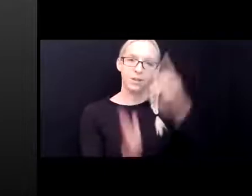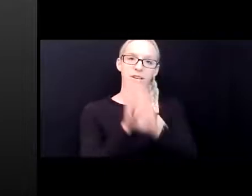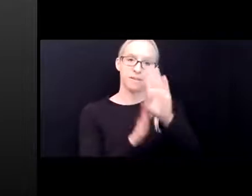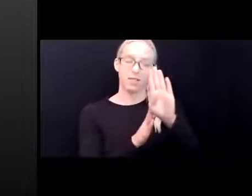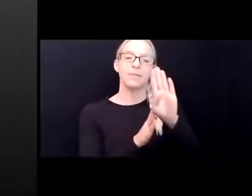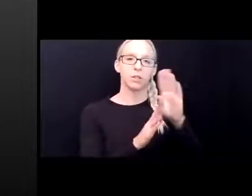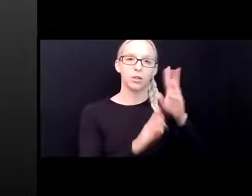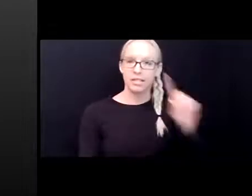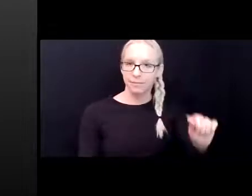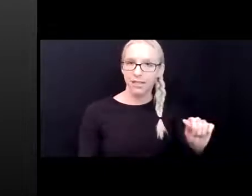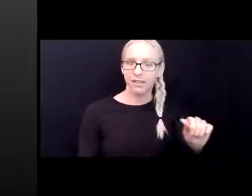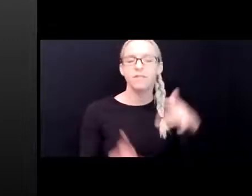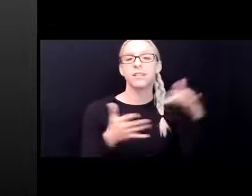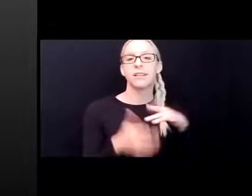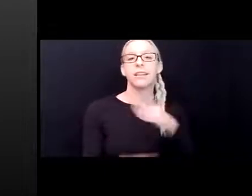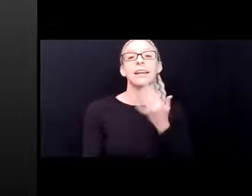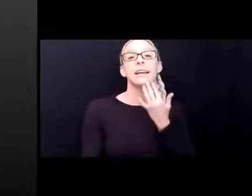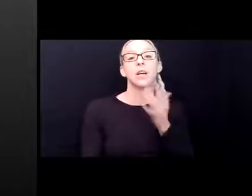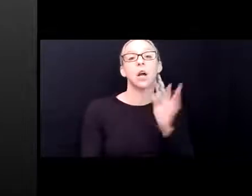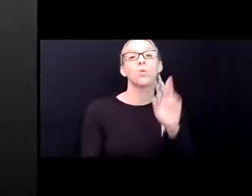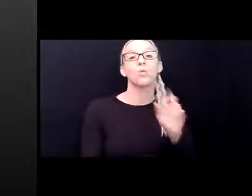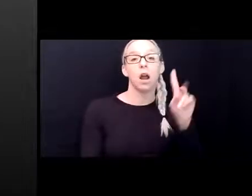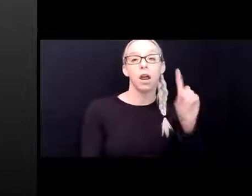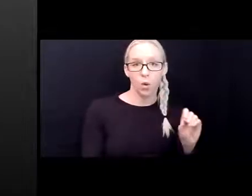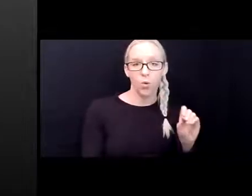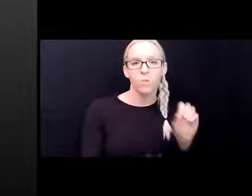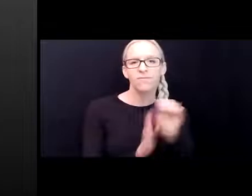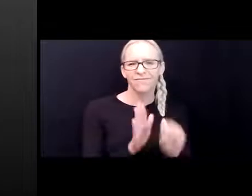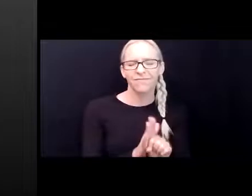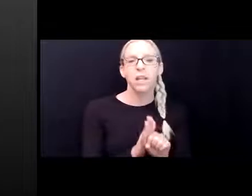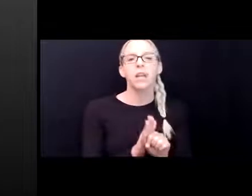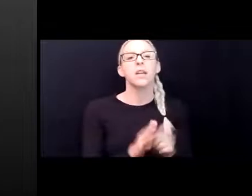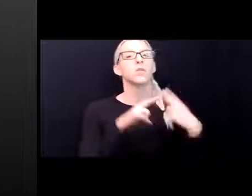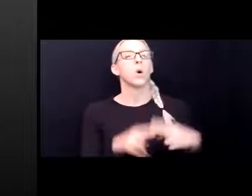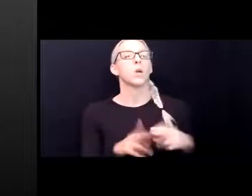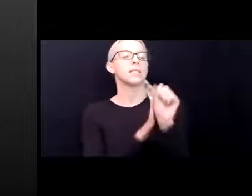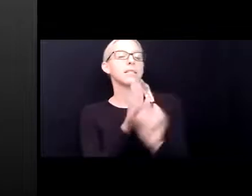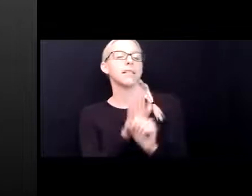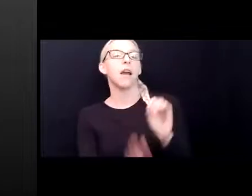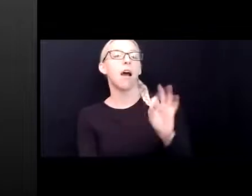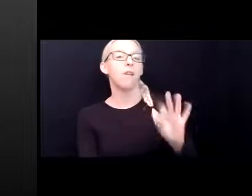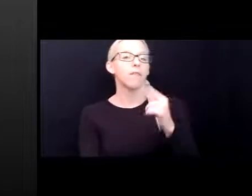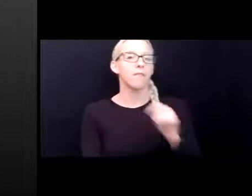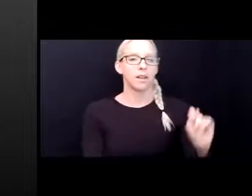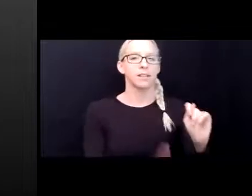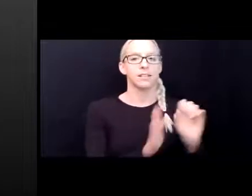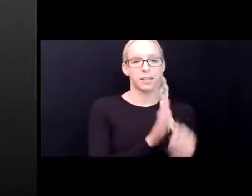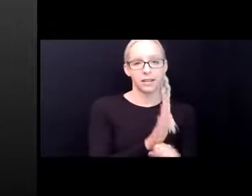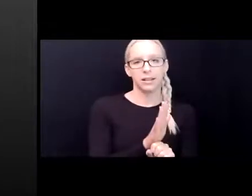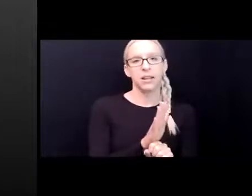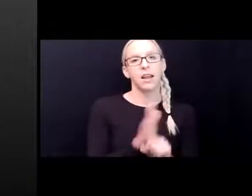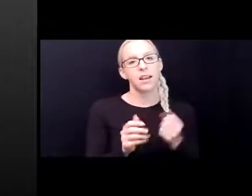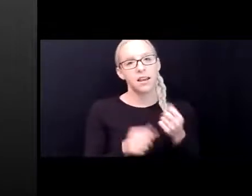of the University of Colorado. It's called State of the States. And every year they update public spending and